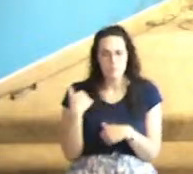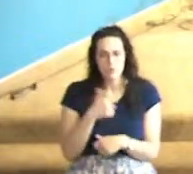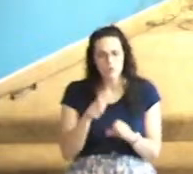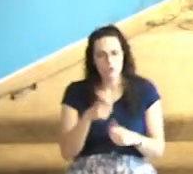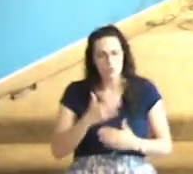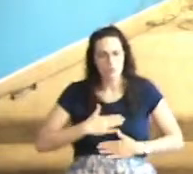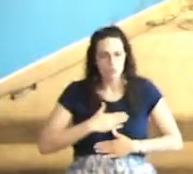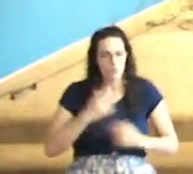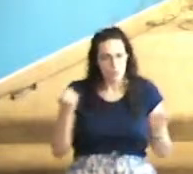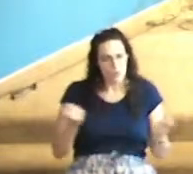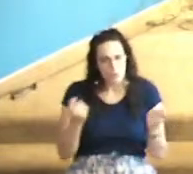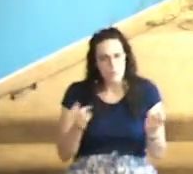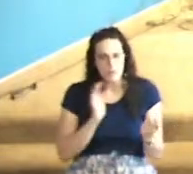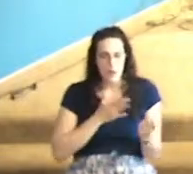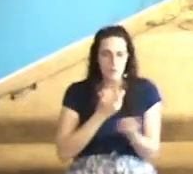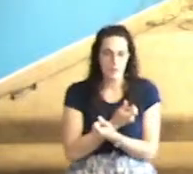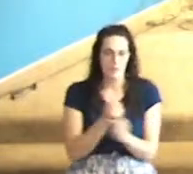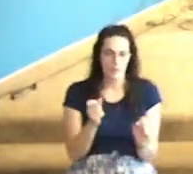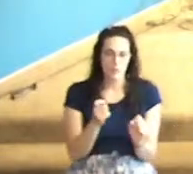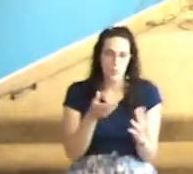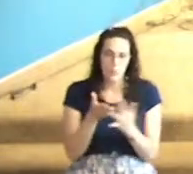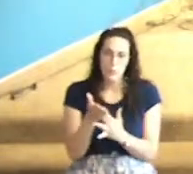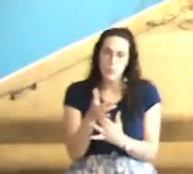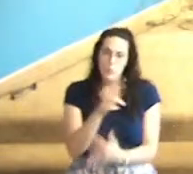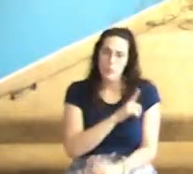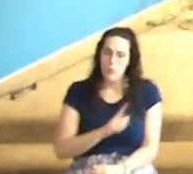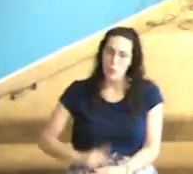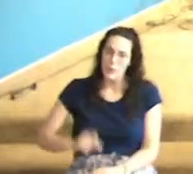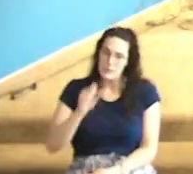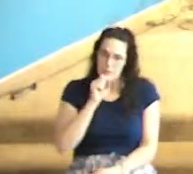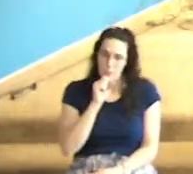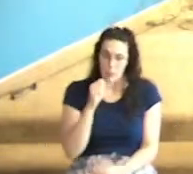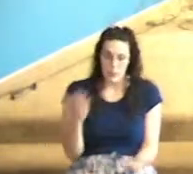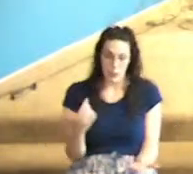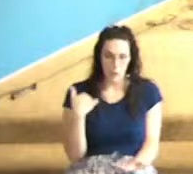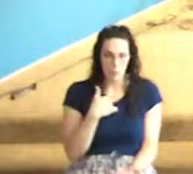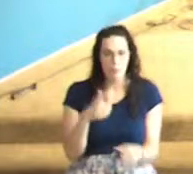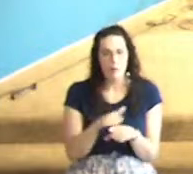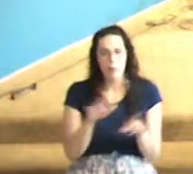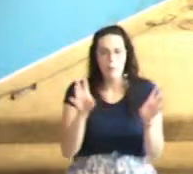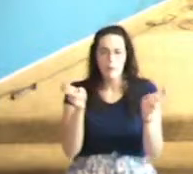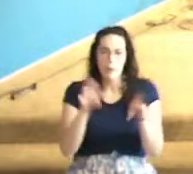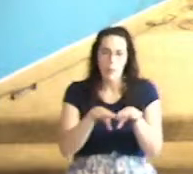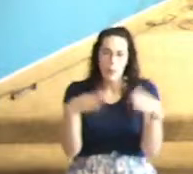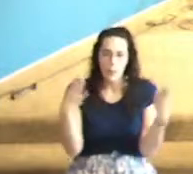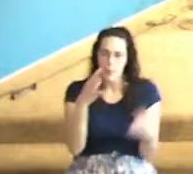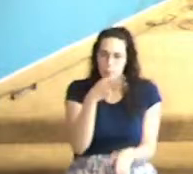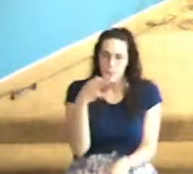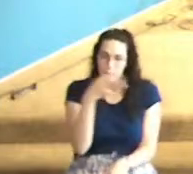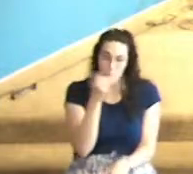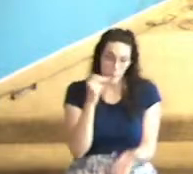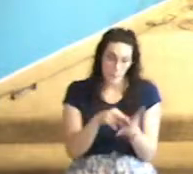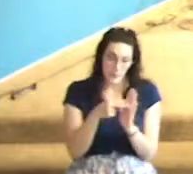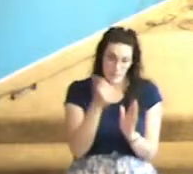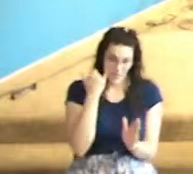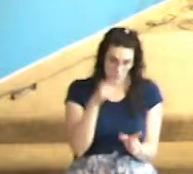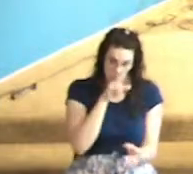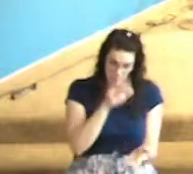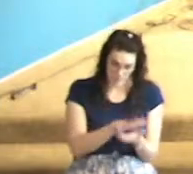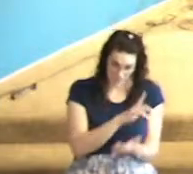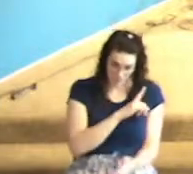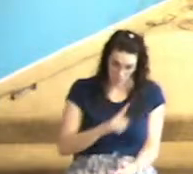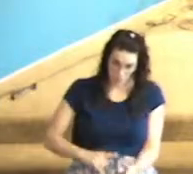partake in the Lord's Supper. At Berlin Christian Church, we practice open communion, which means that if you are a believer in the Lord Jesus Christ, you're welcome to share with